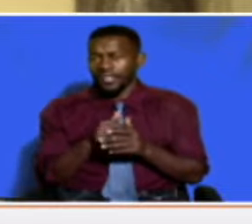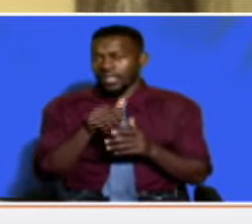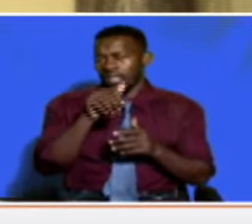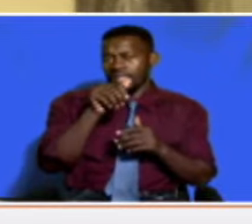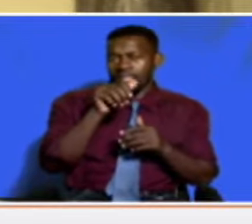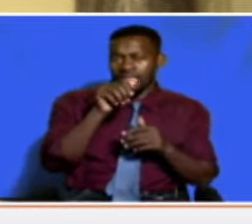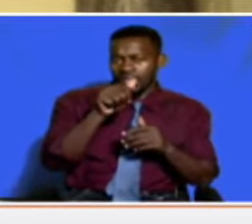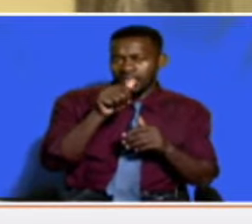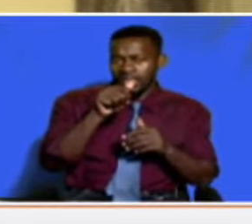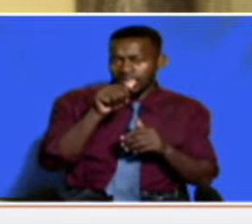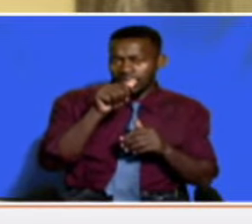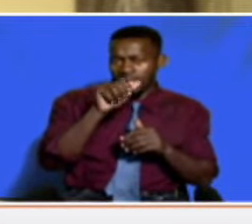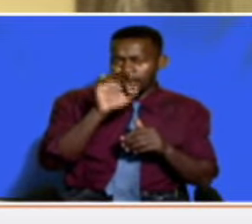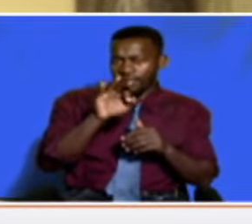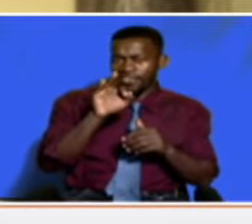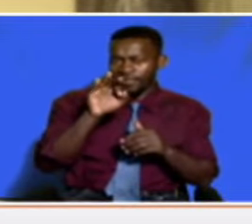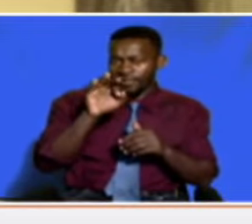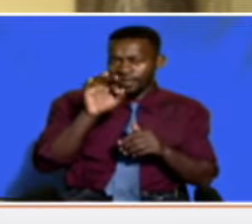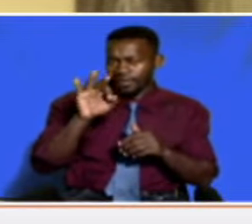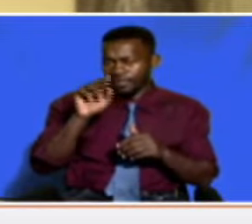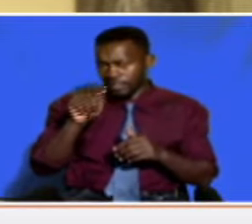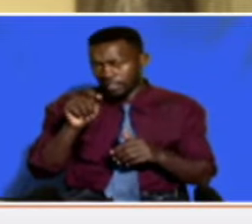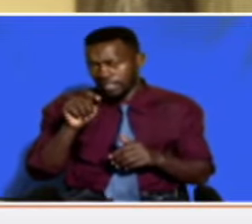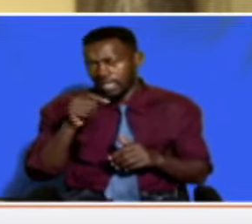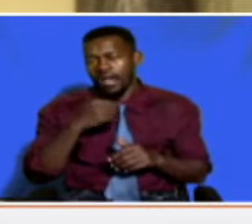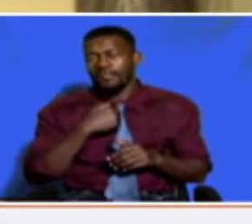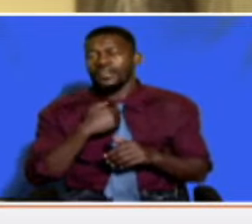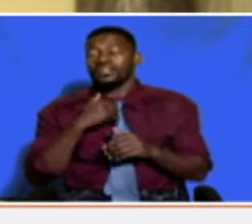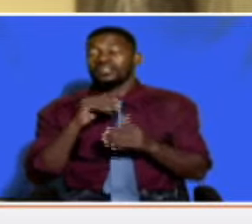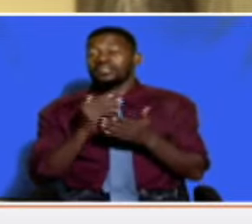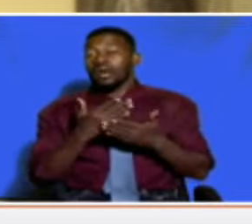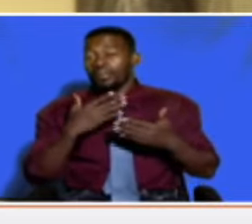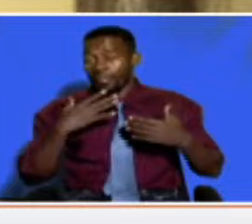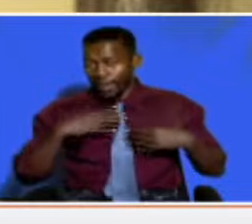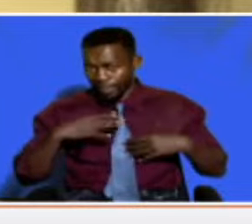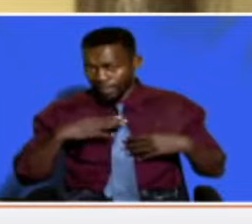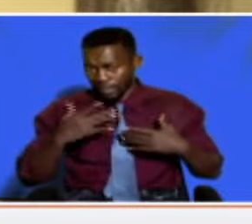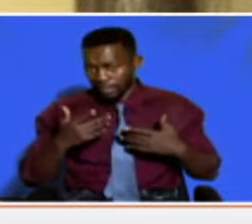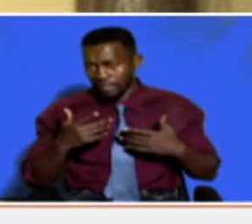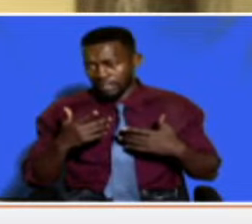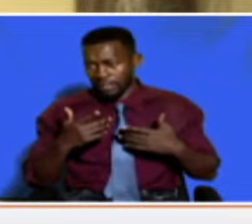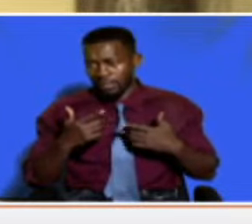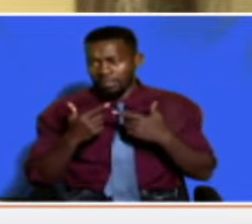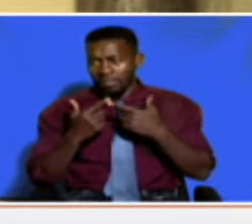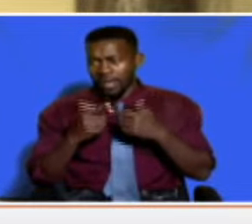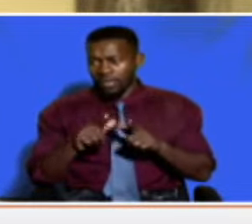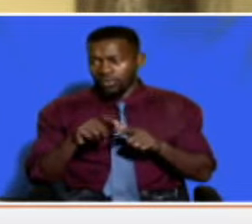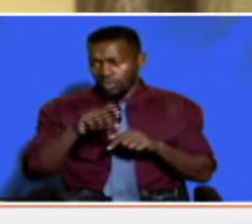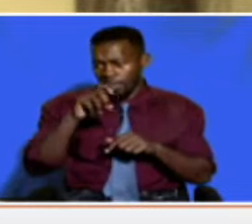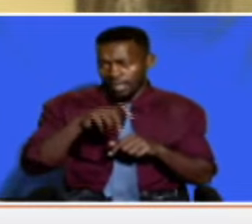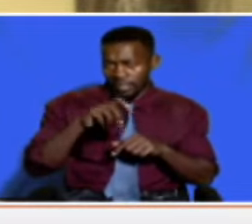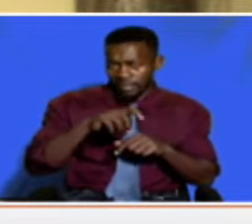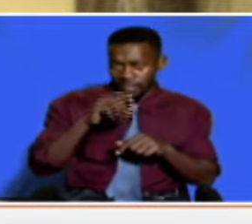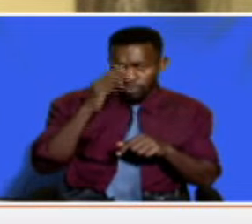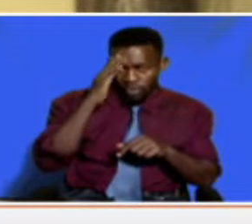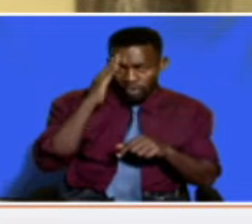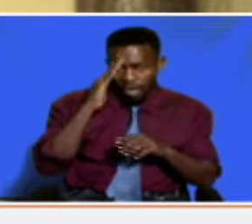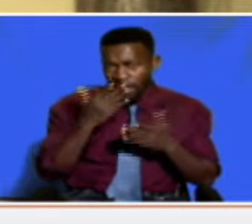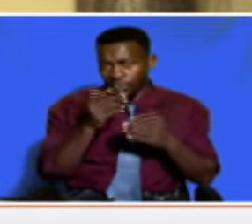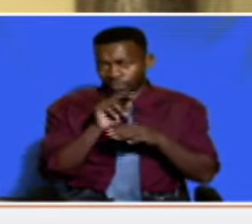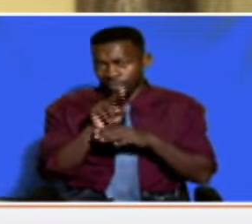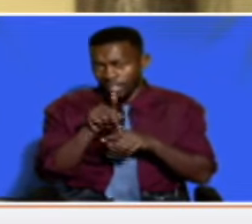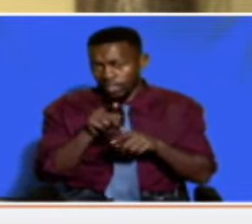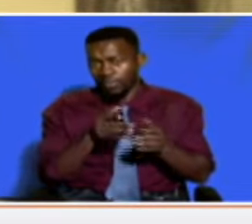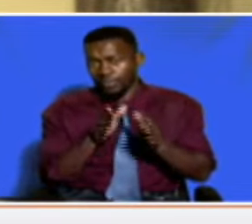has seven elements. Yeah. And then again, free movement of people is one of the aspects as well. Yeah. So we need to explore that as well. Mm-hmm. And